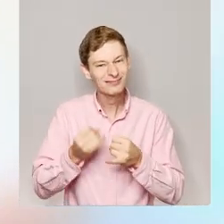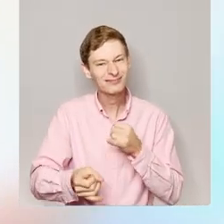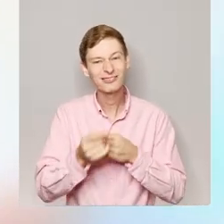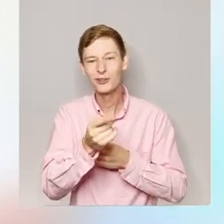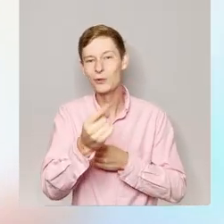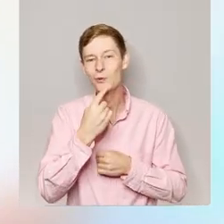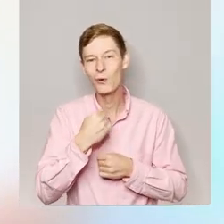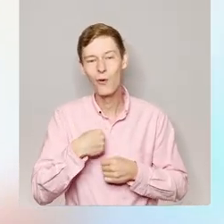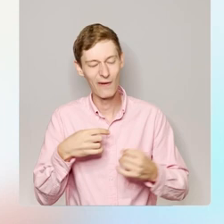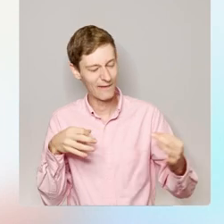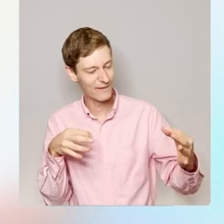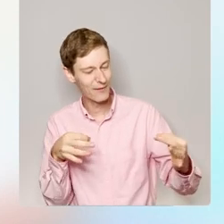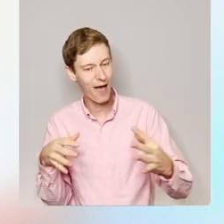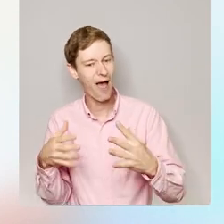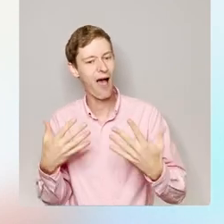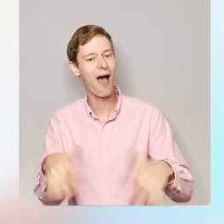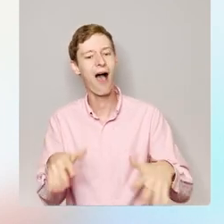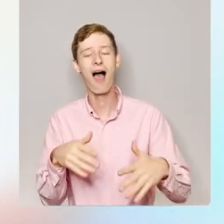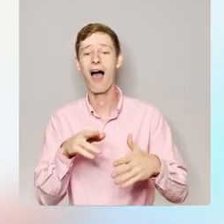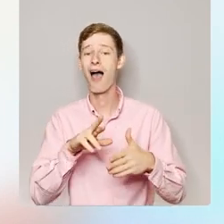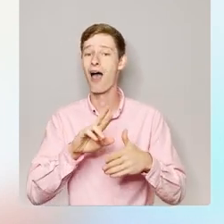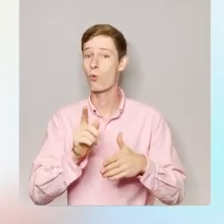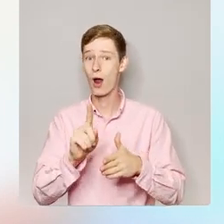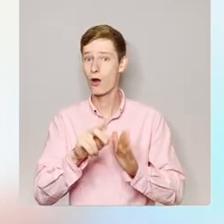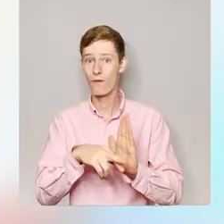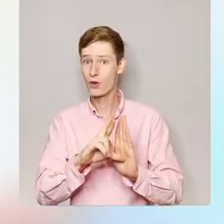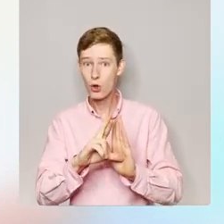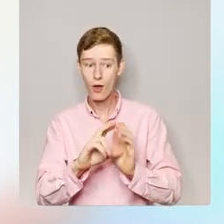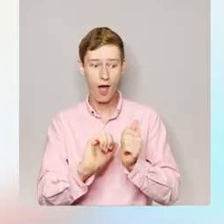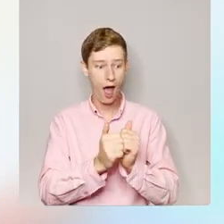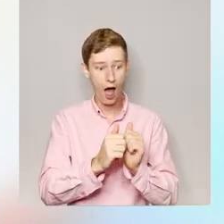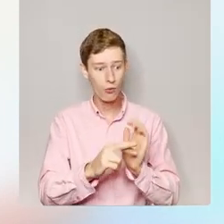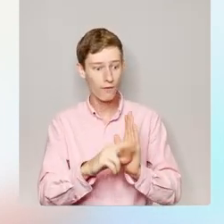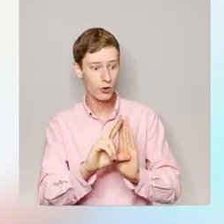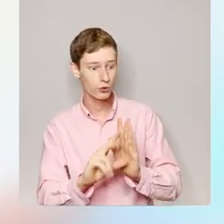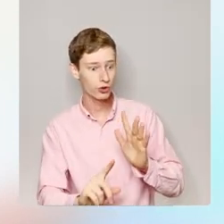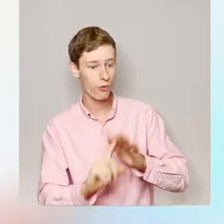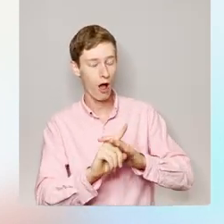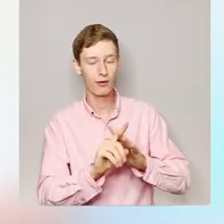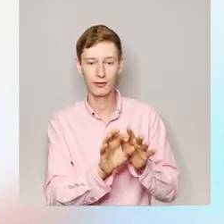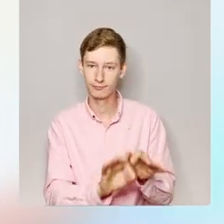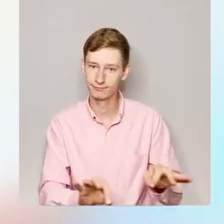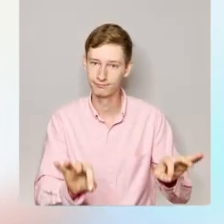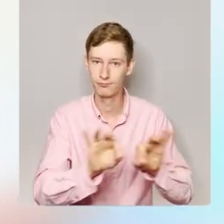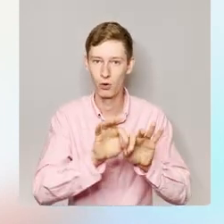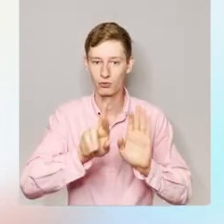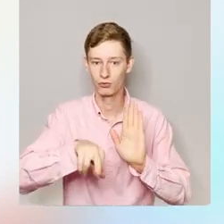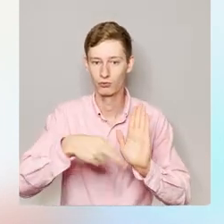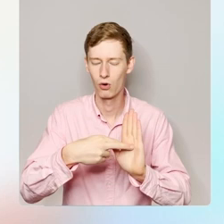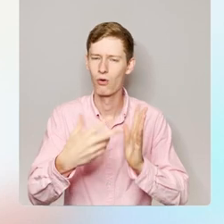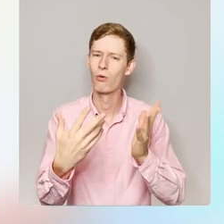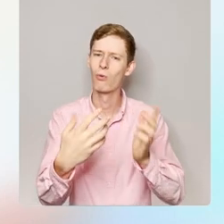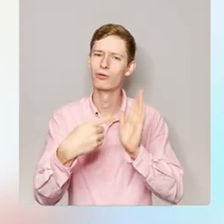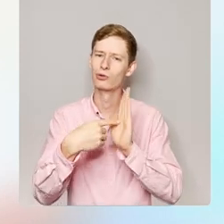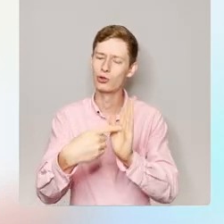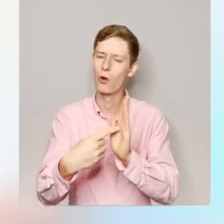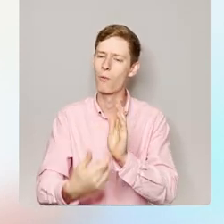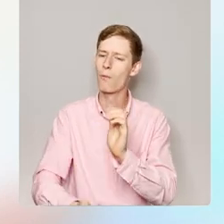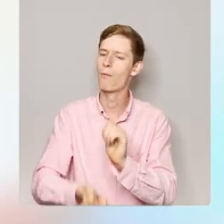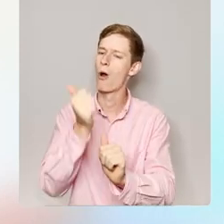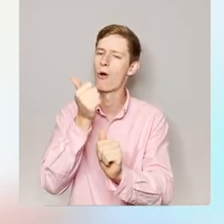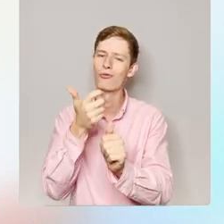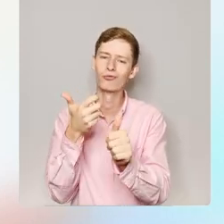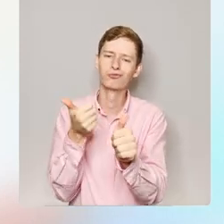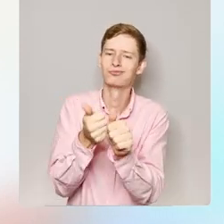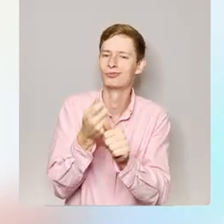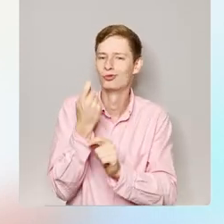on the store are really important to how you show up to your customers and that they reflect the latest and greatest updates from